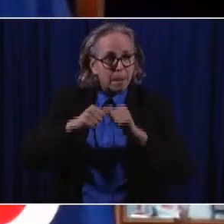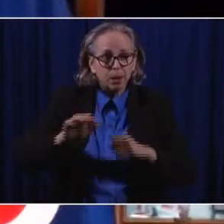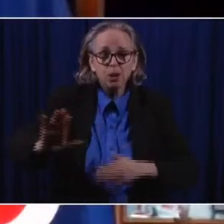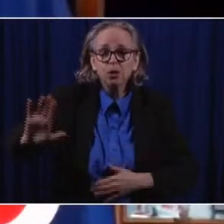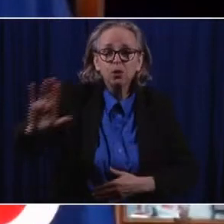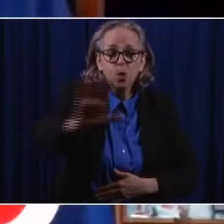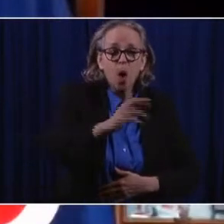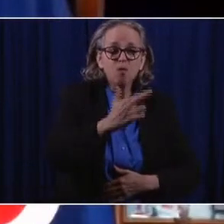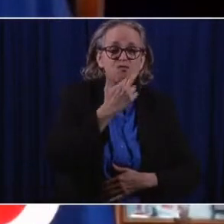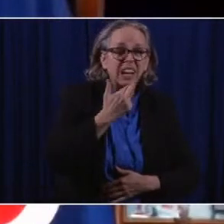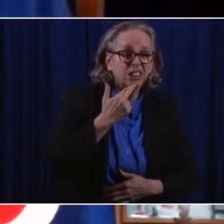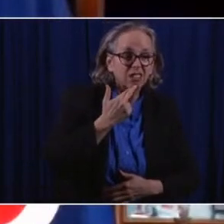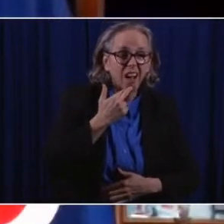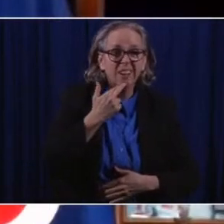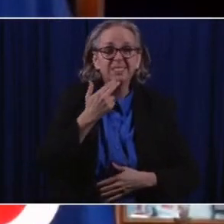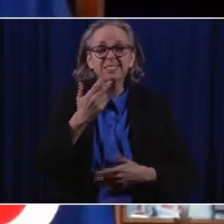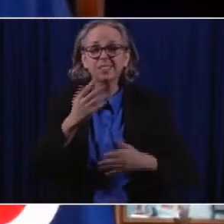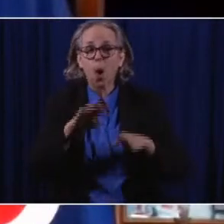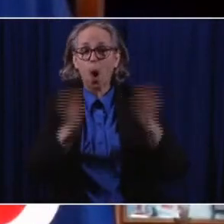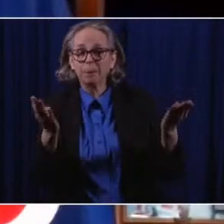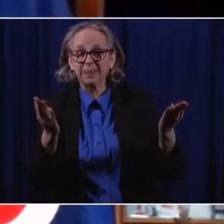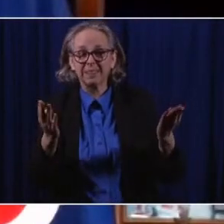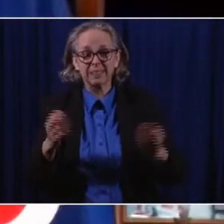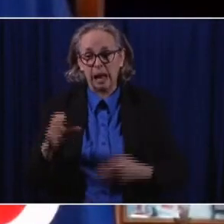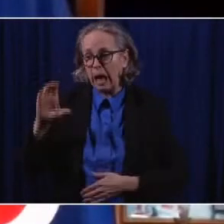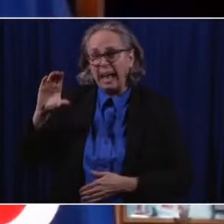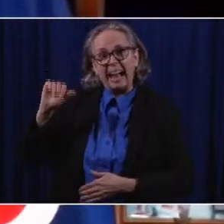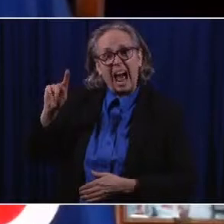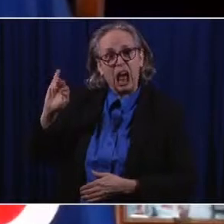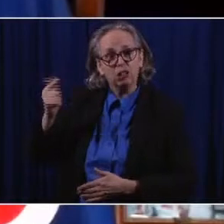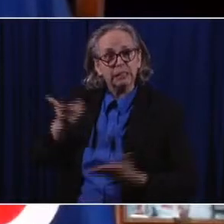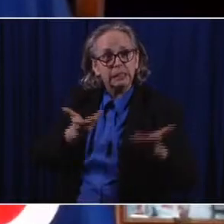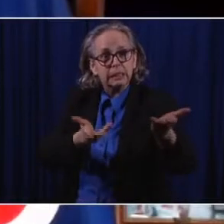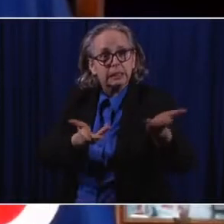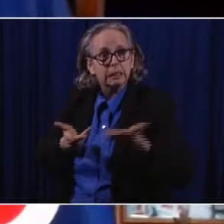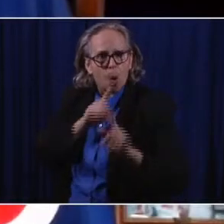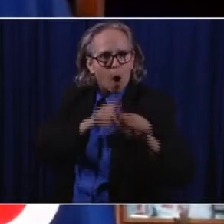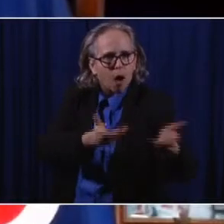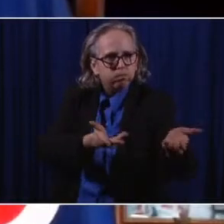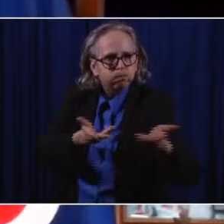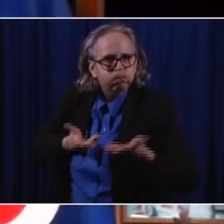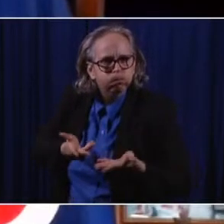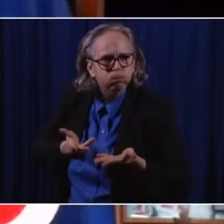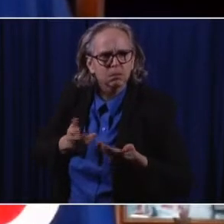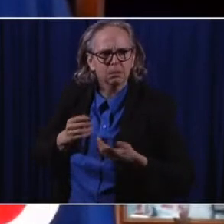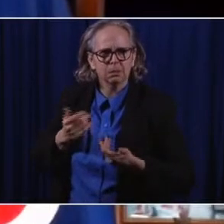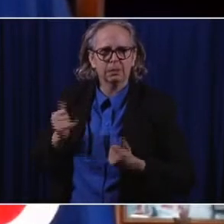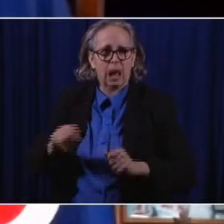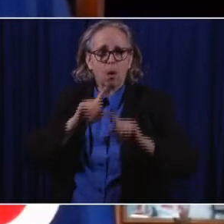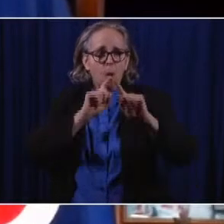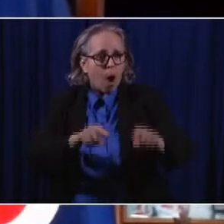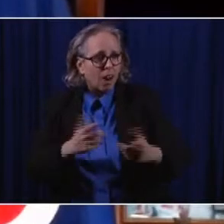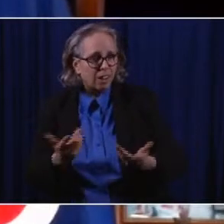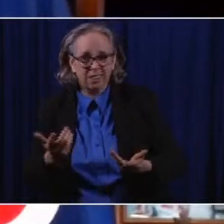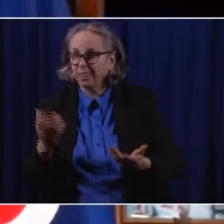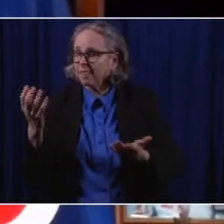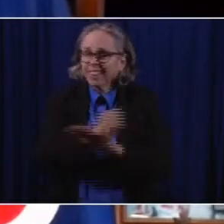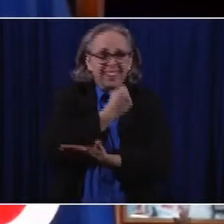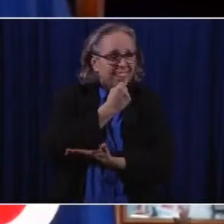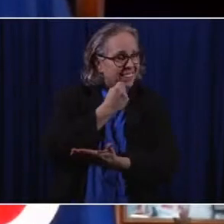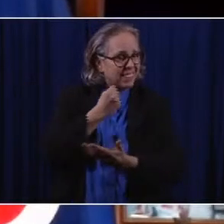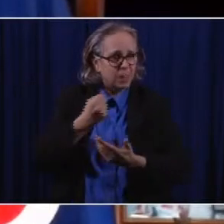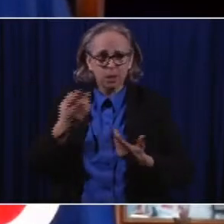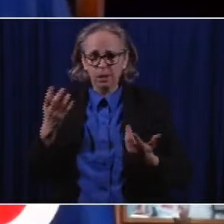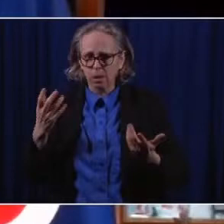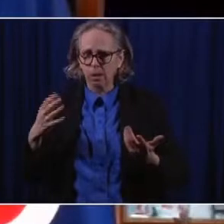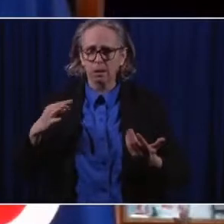serve. There's still time to get your order in. You can do those kinds of things to maybe relieve mom of her cooking